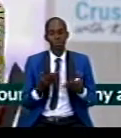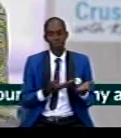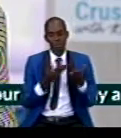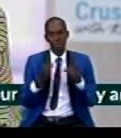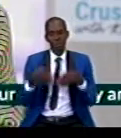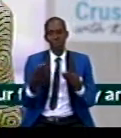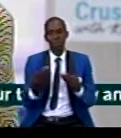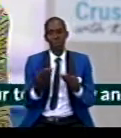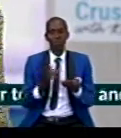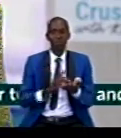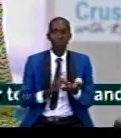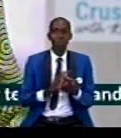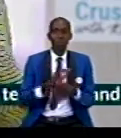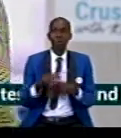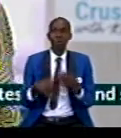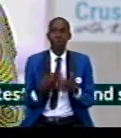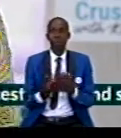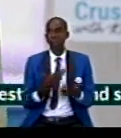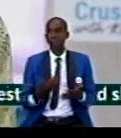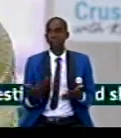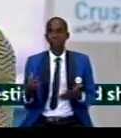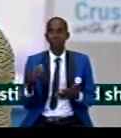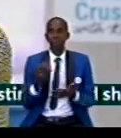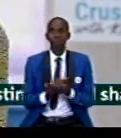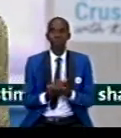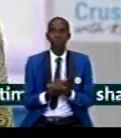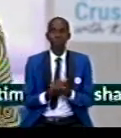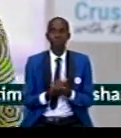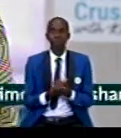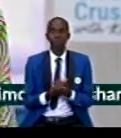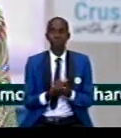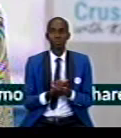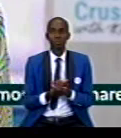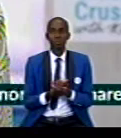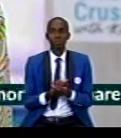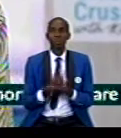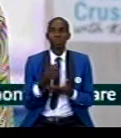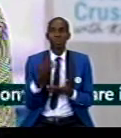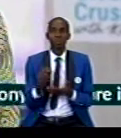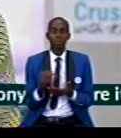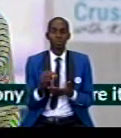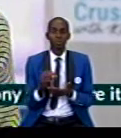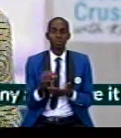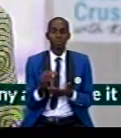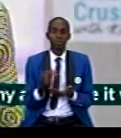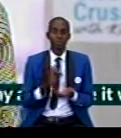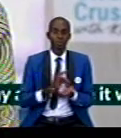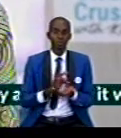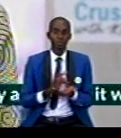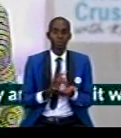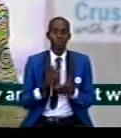the chemist told me I did, but I came here with a problem. I came